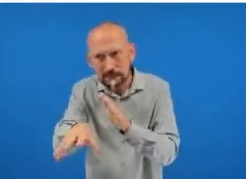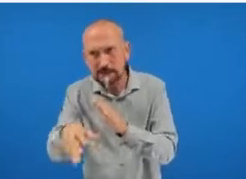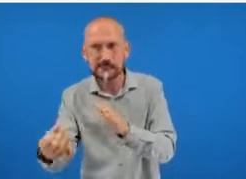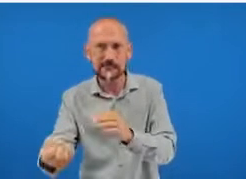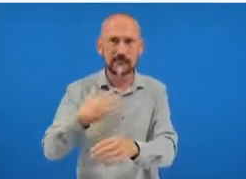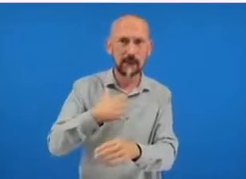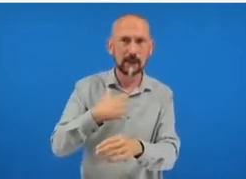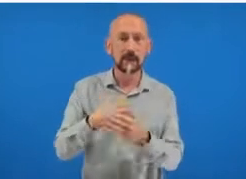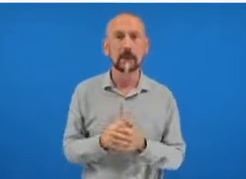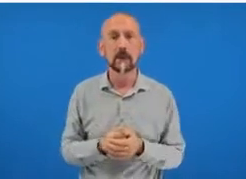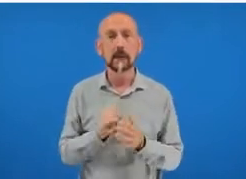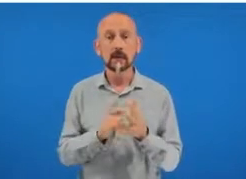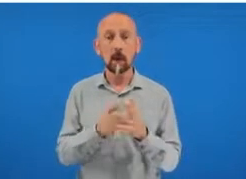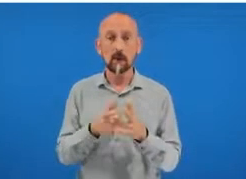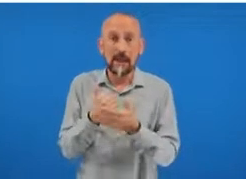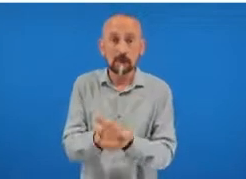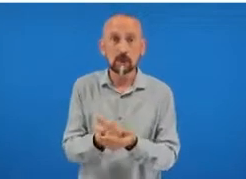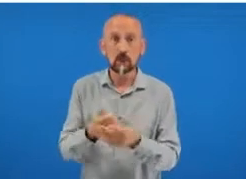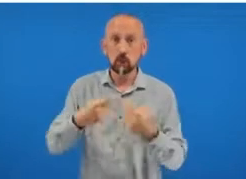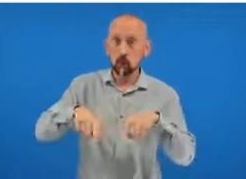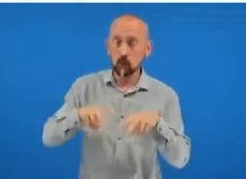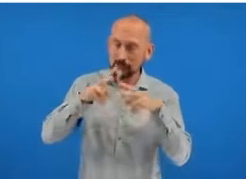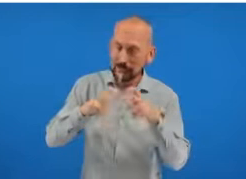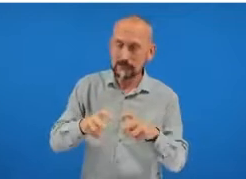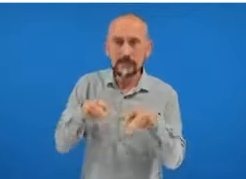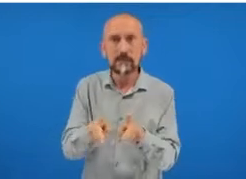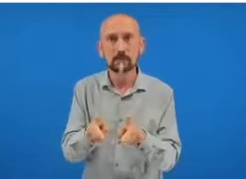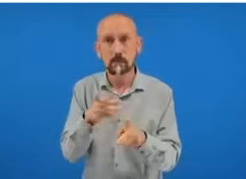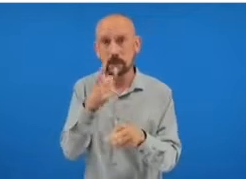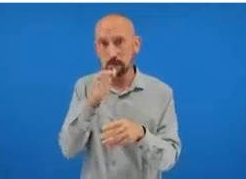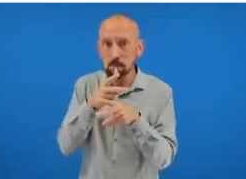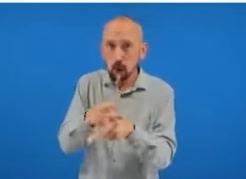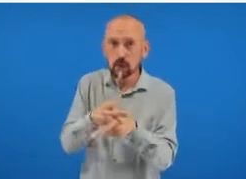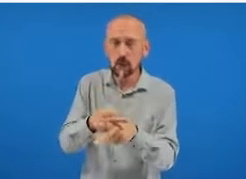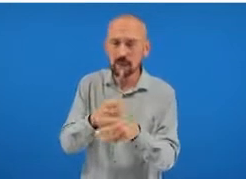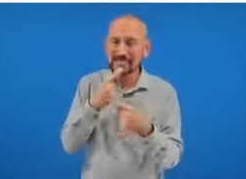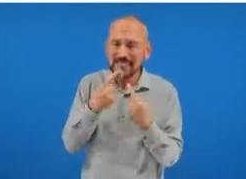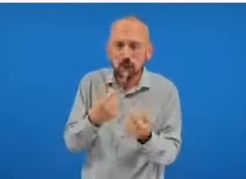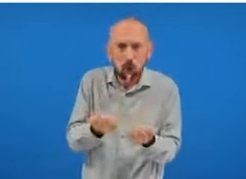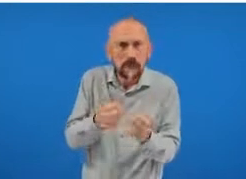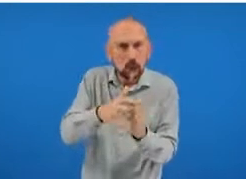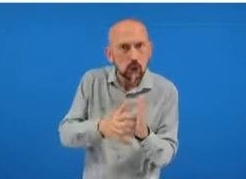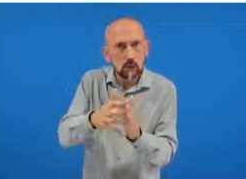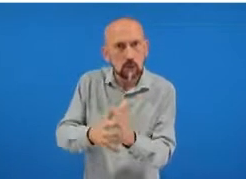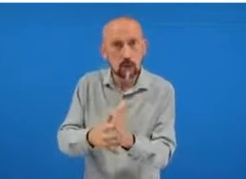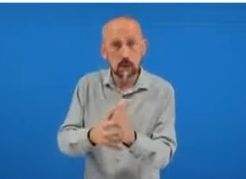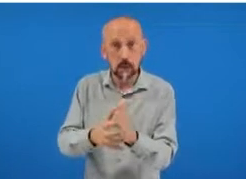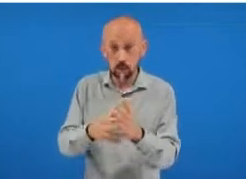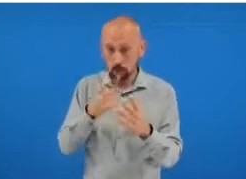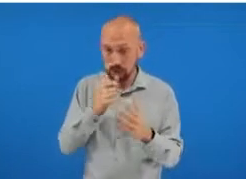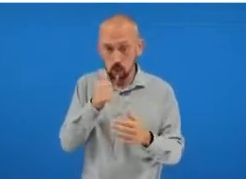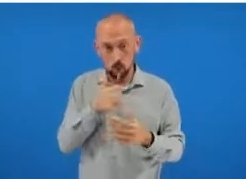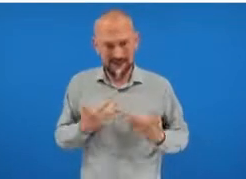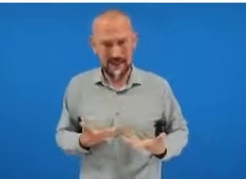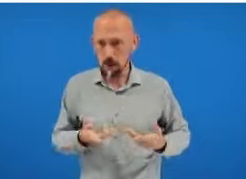data completion rates live and respond accordingly. Finally, there's across-the-board socialisation to the use